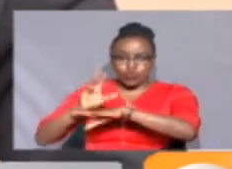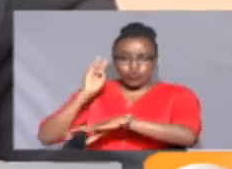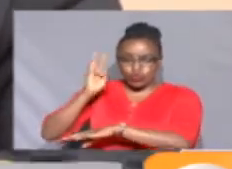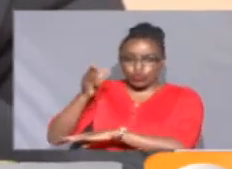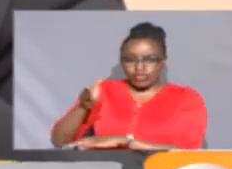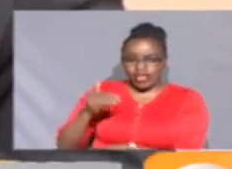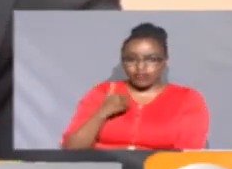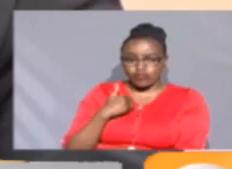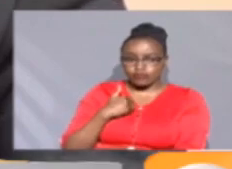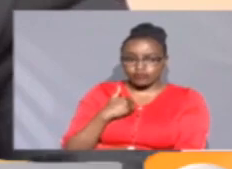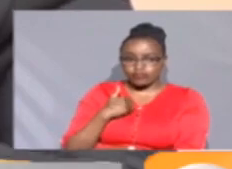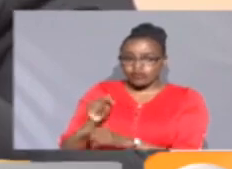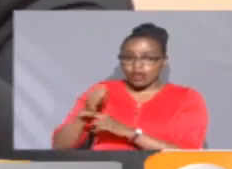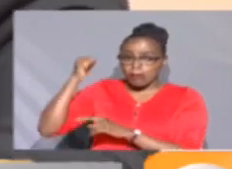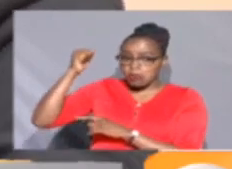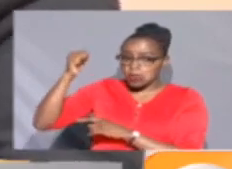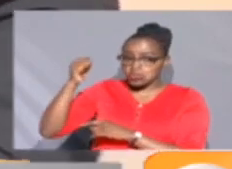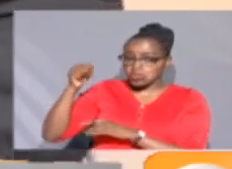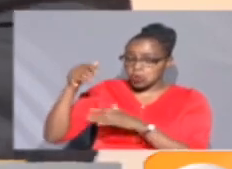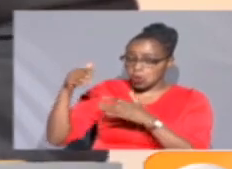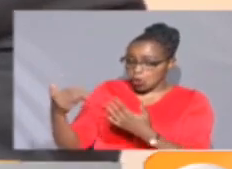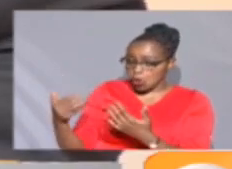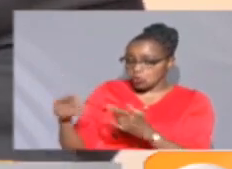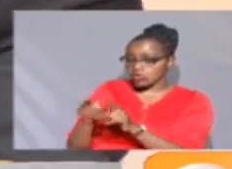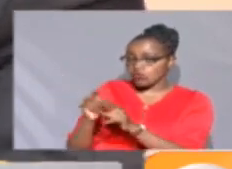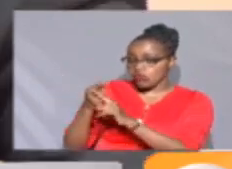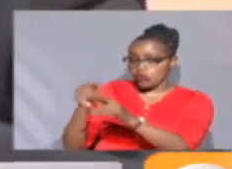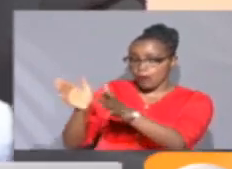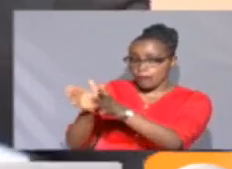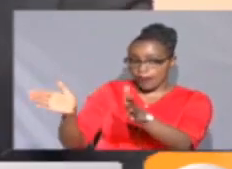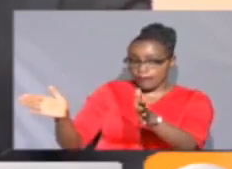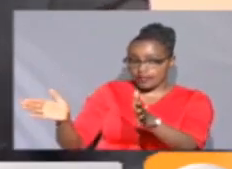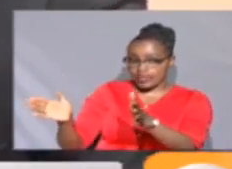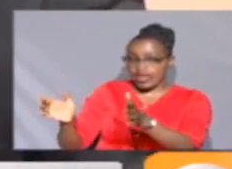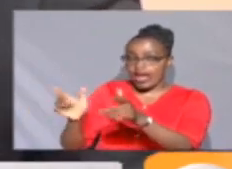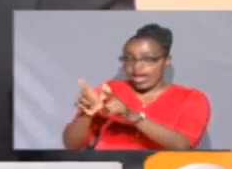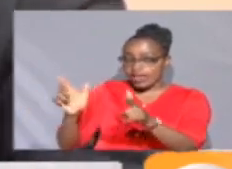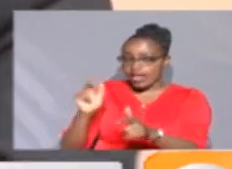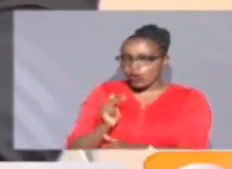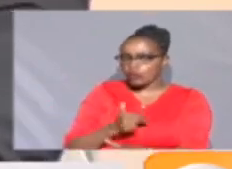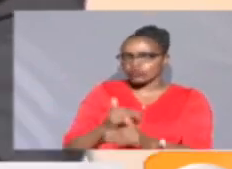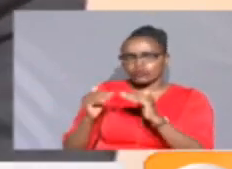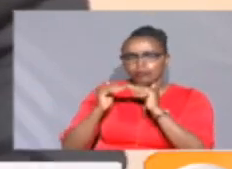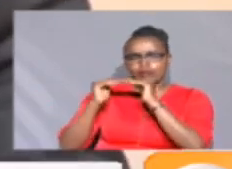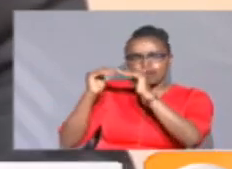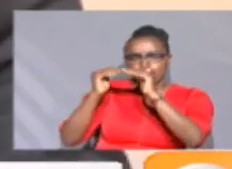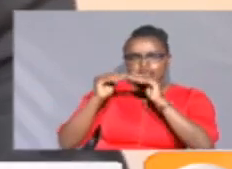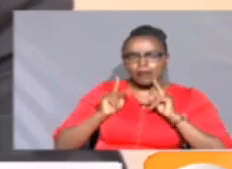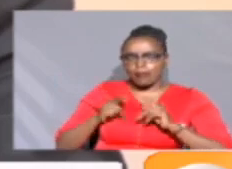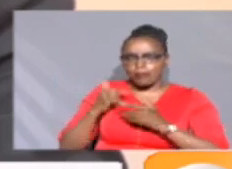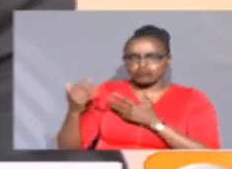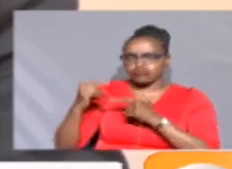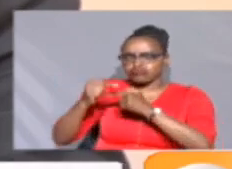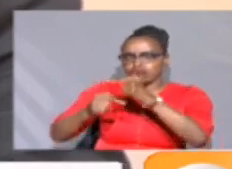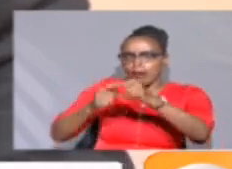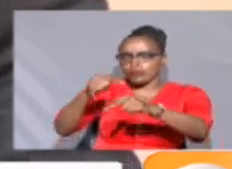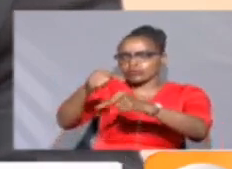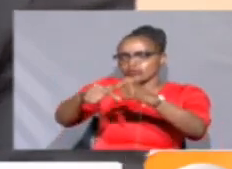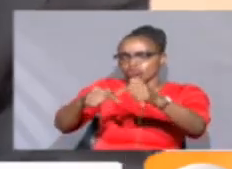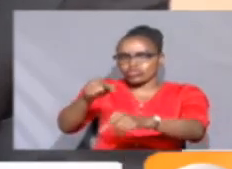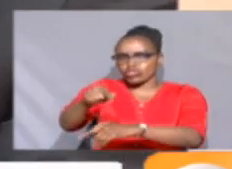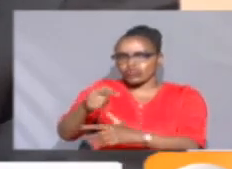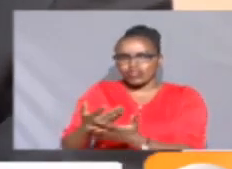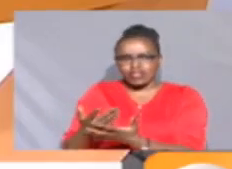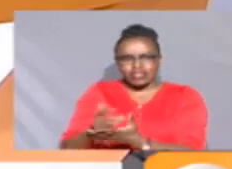there for it, whether political or from the public, let us be fair to the people being taken through those processes.